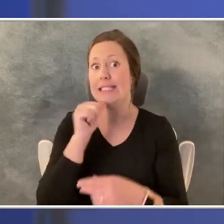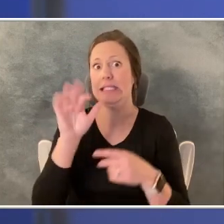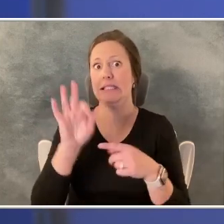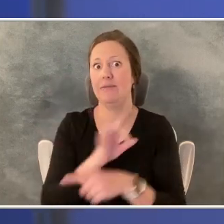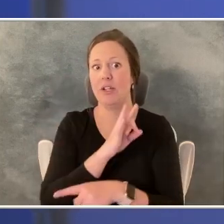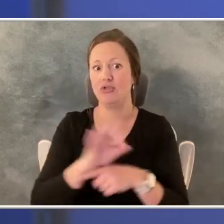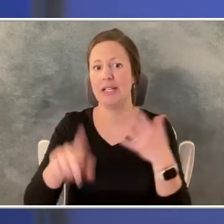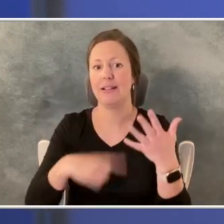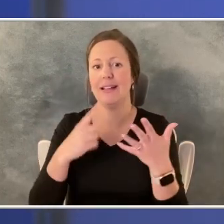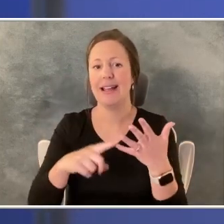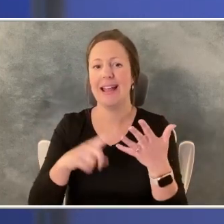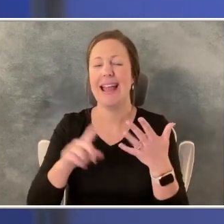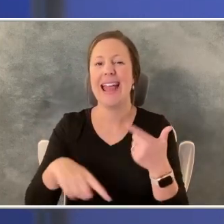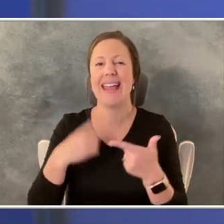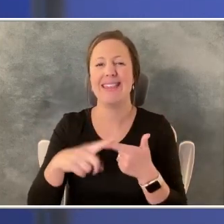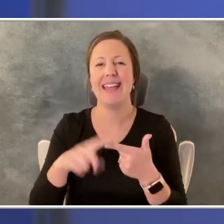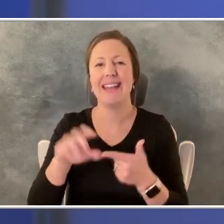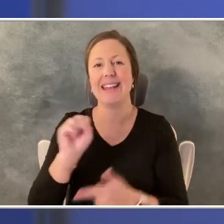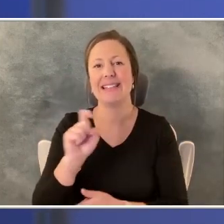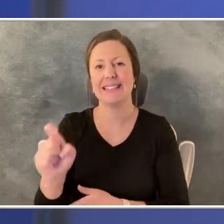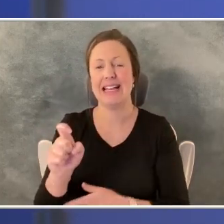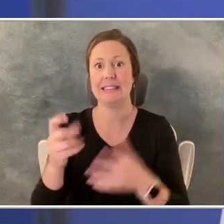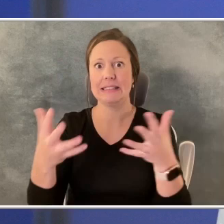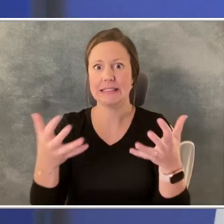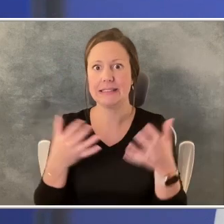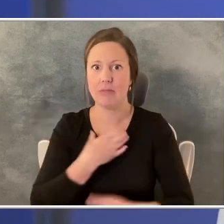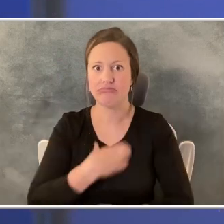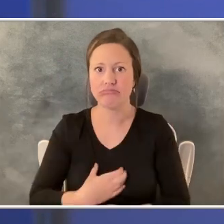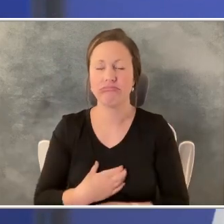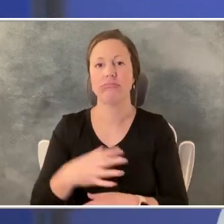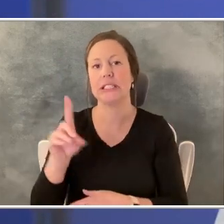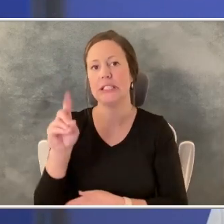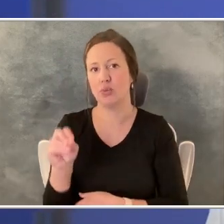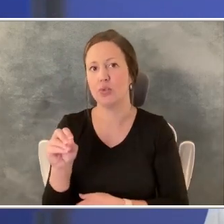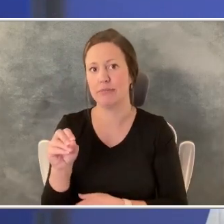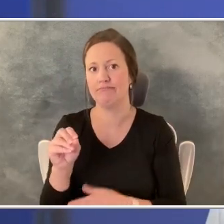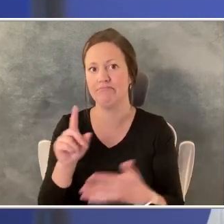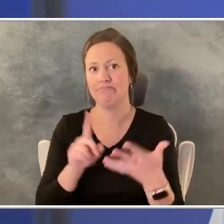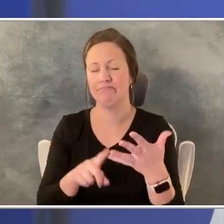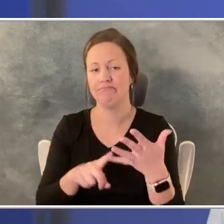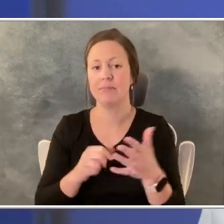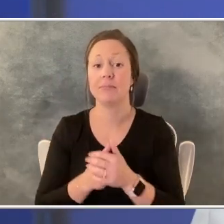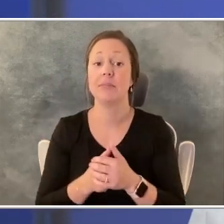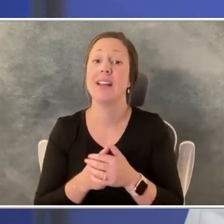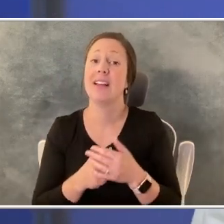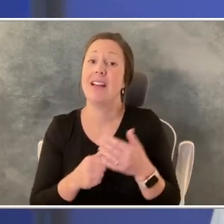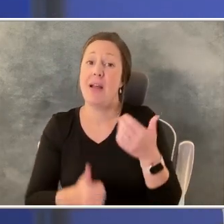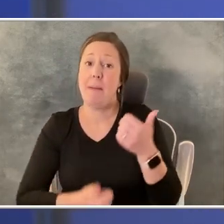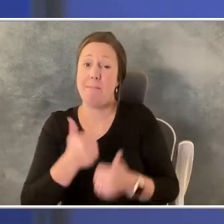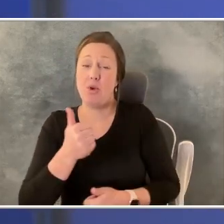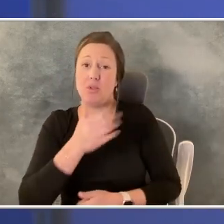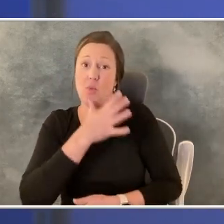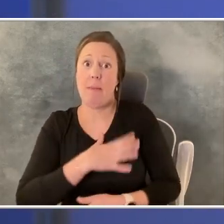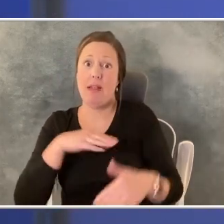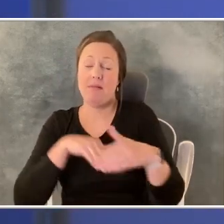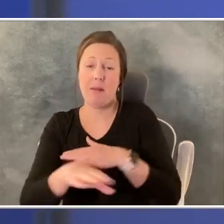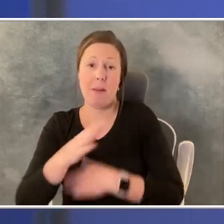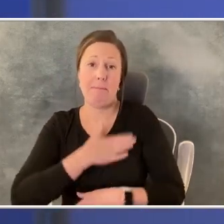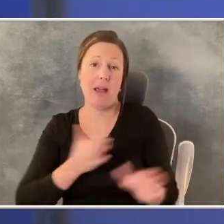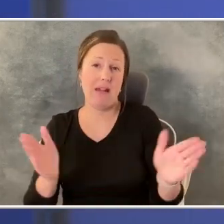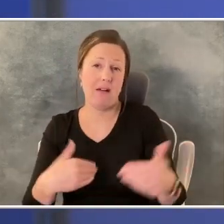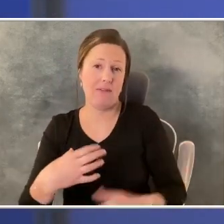desire disorder. So for desire disorder, which the majority of women who come into my office complaining of decreased libido in the layman's